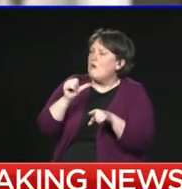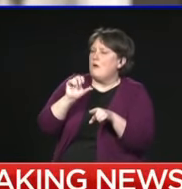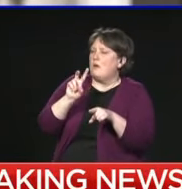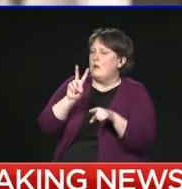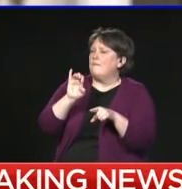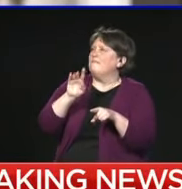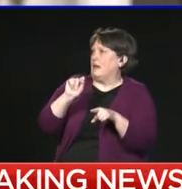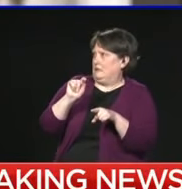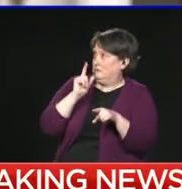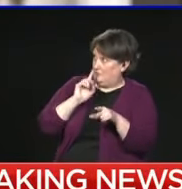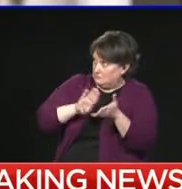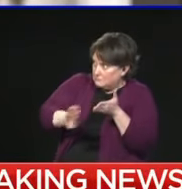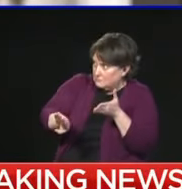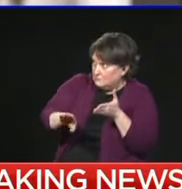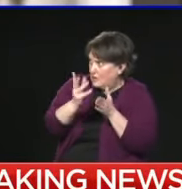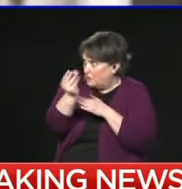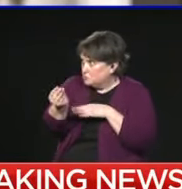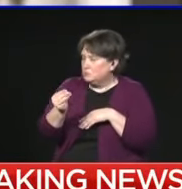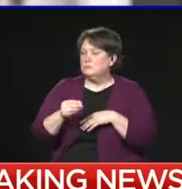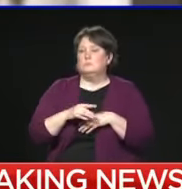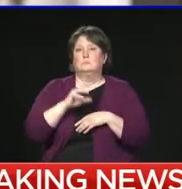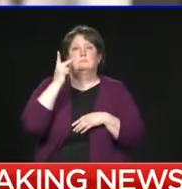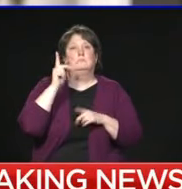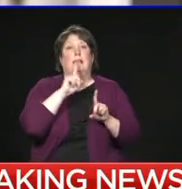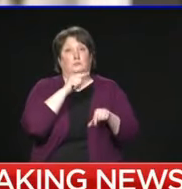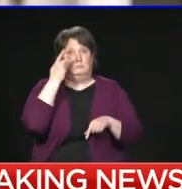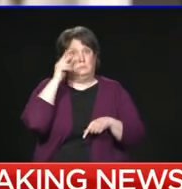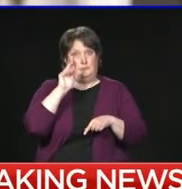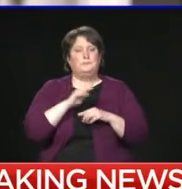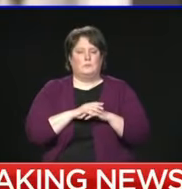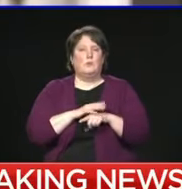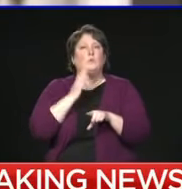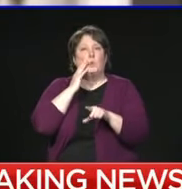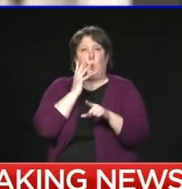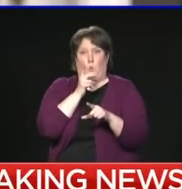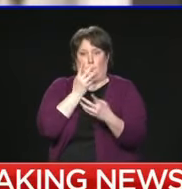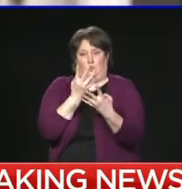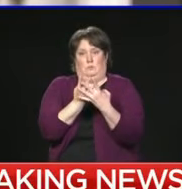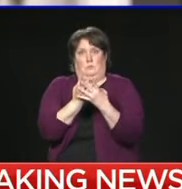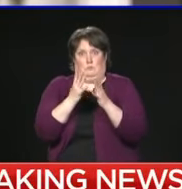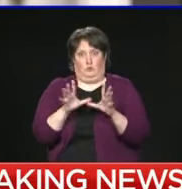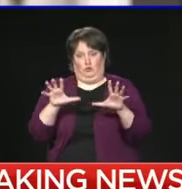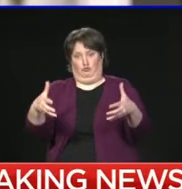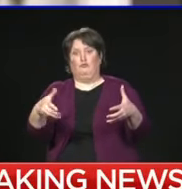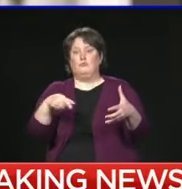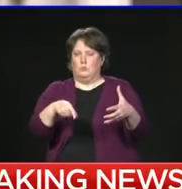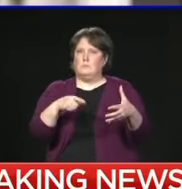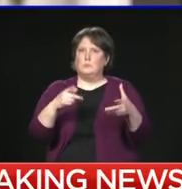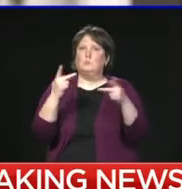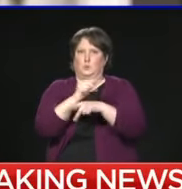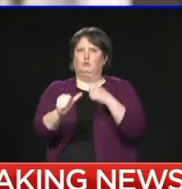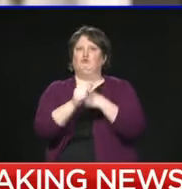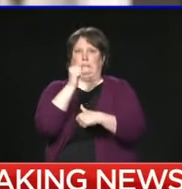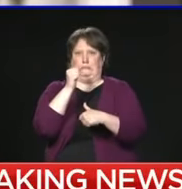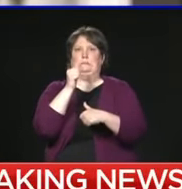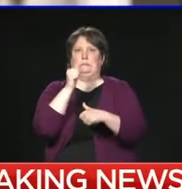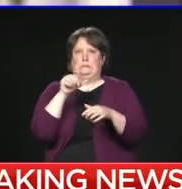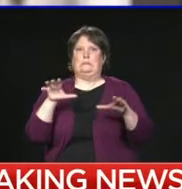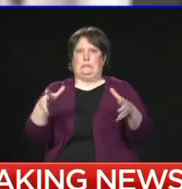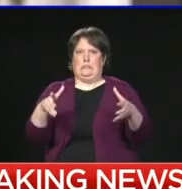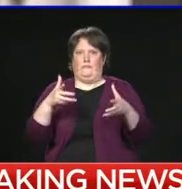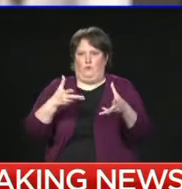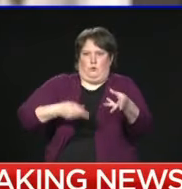table? We recognize that the incarcerated population is at greater risk of contracting